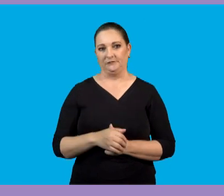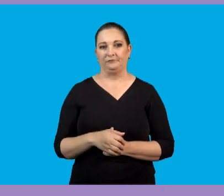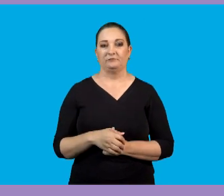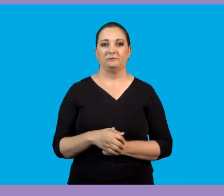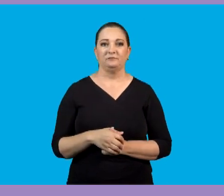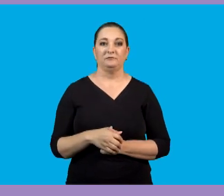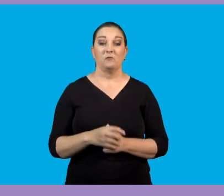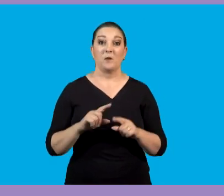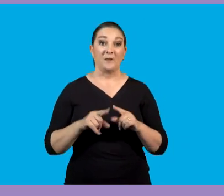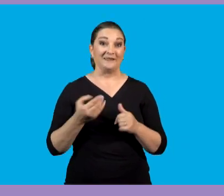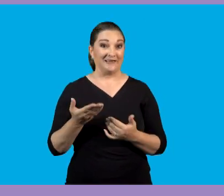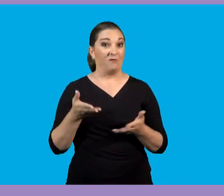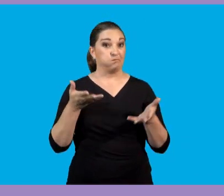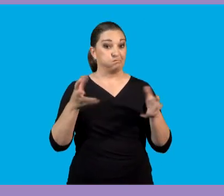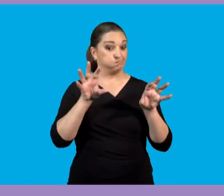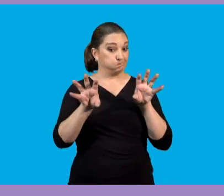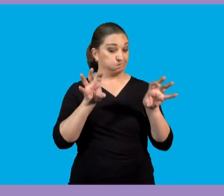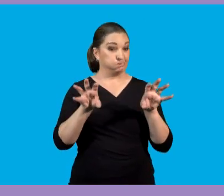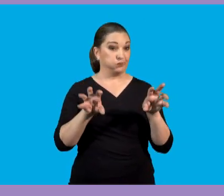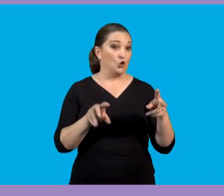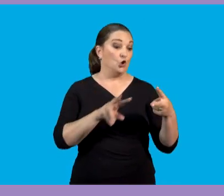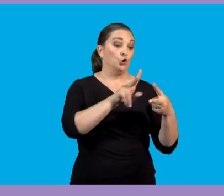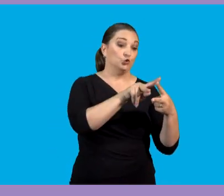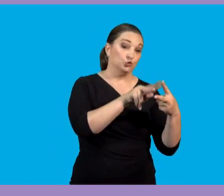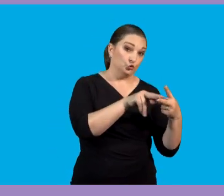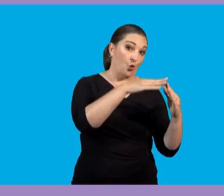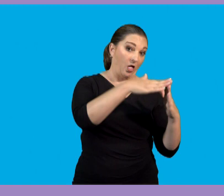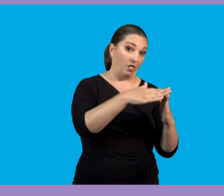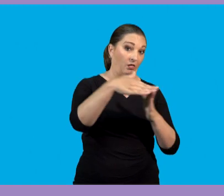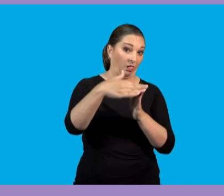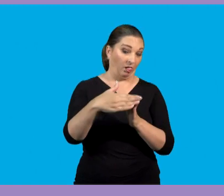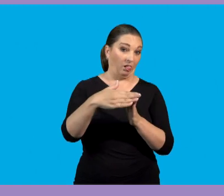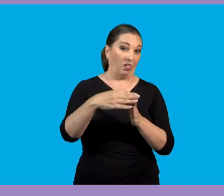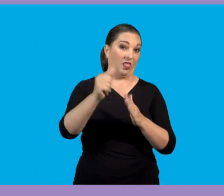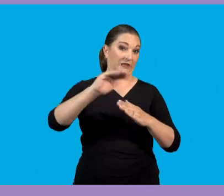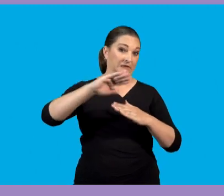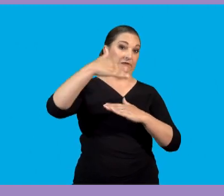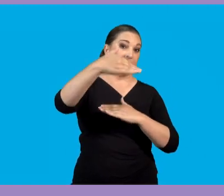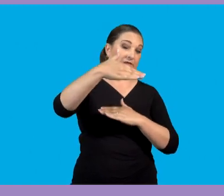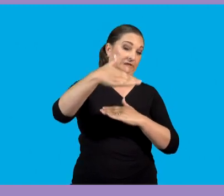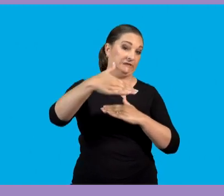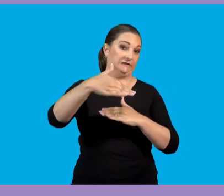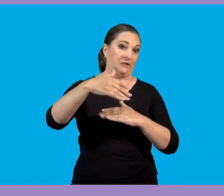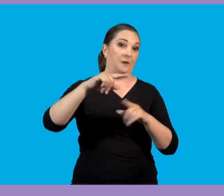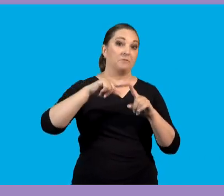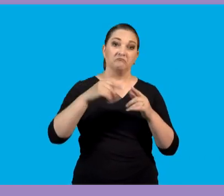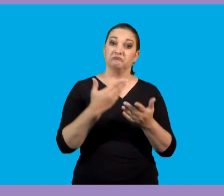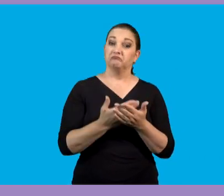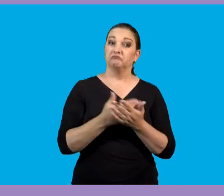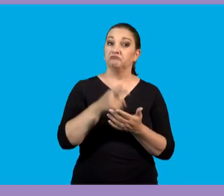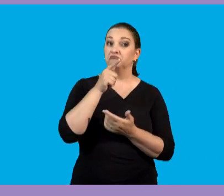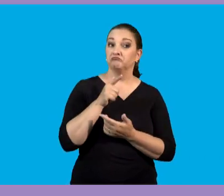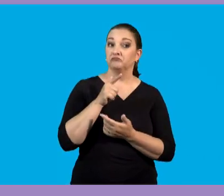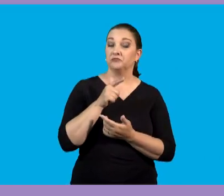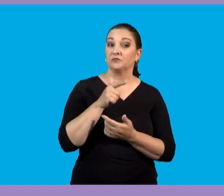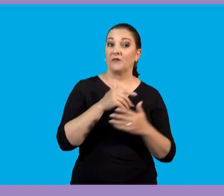remember, this condition of congruency is two angles and a corresponding side. So we could have also used angle